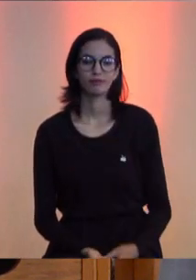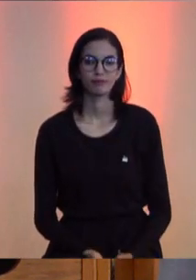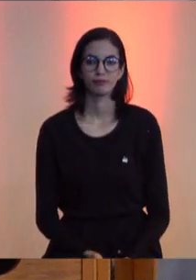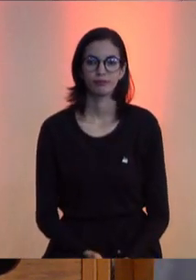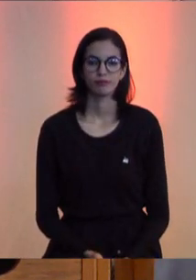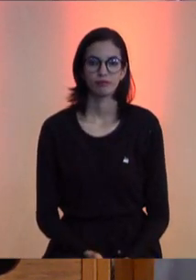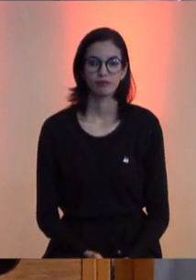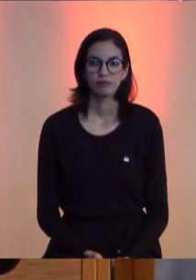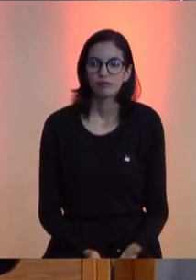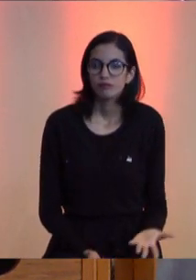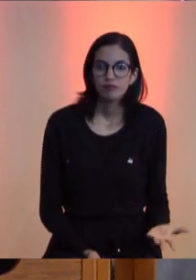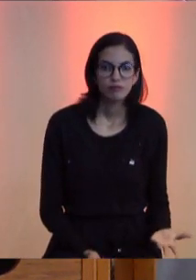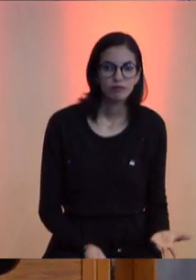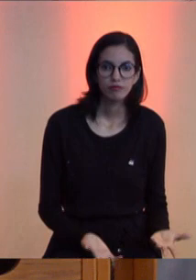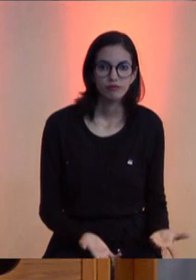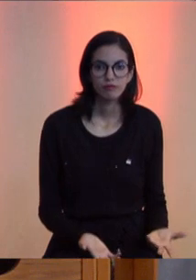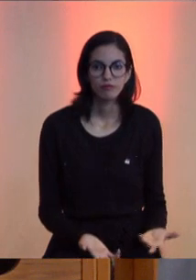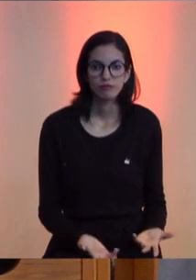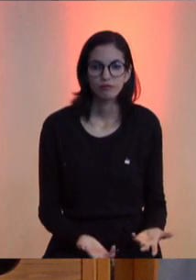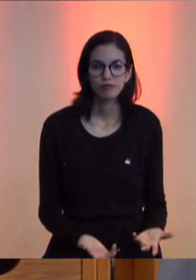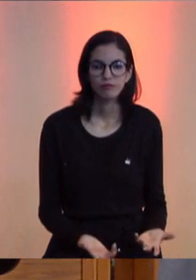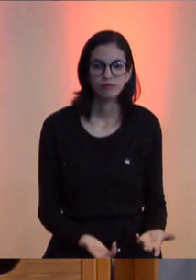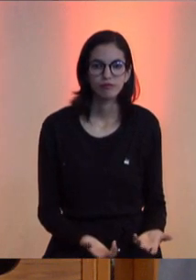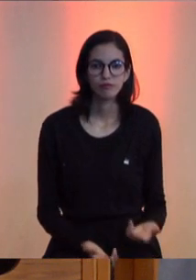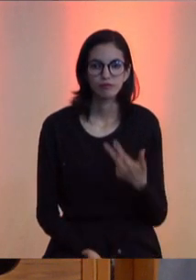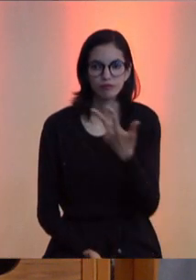Shadrach. Sadrach. Say, yes, sir. Sí, señor.